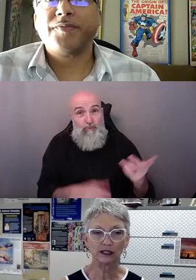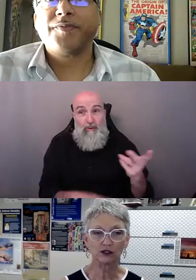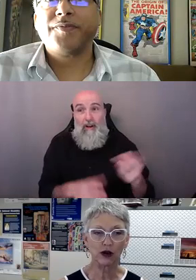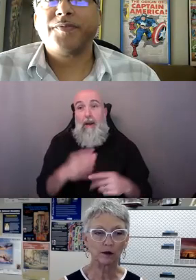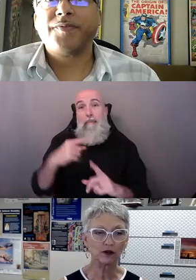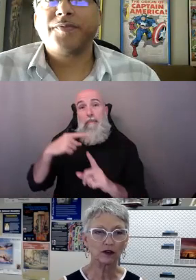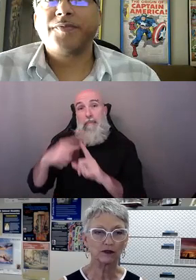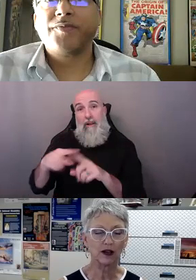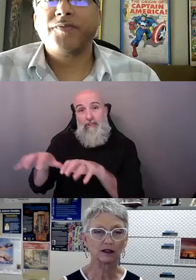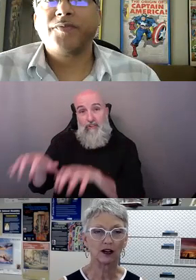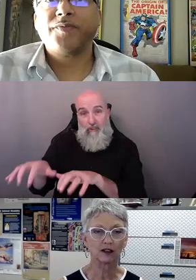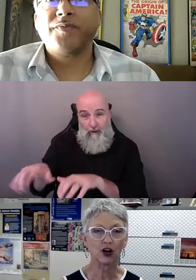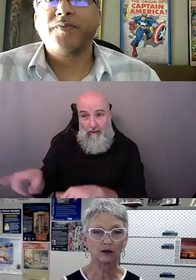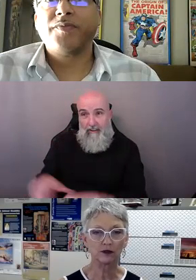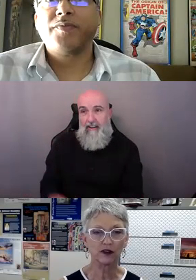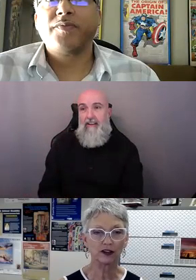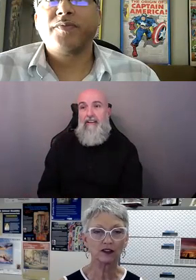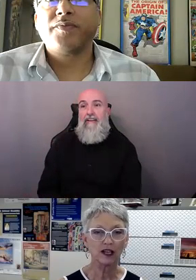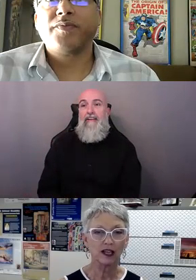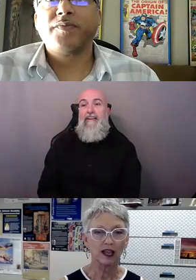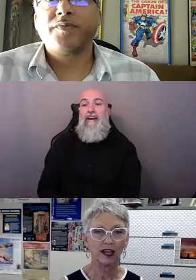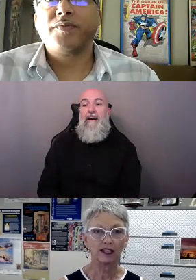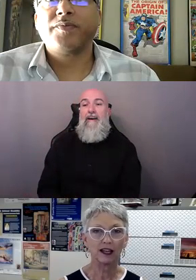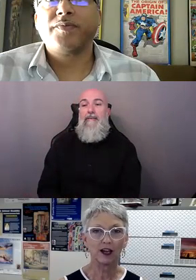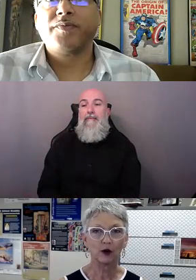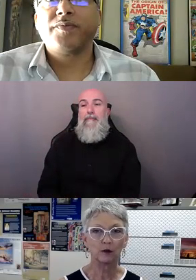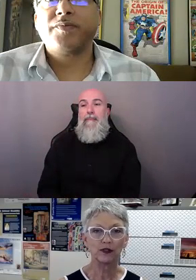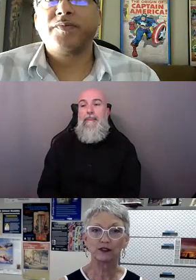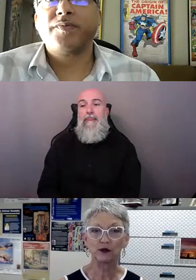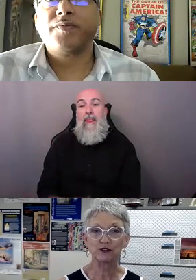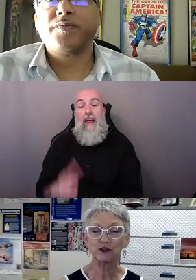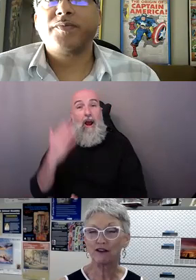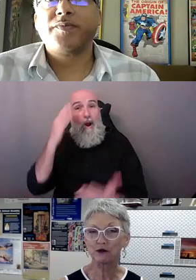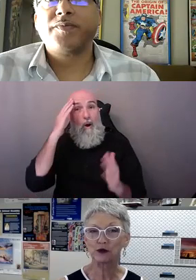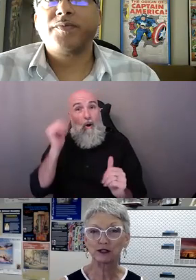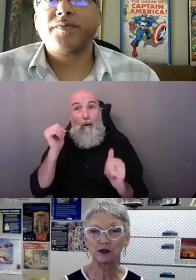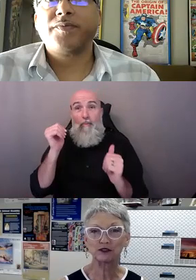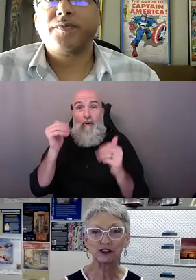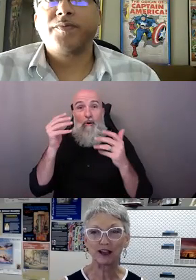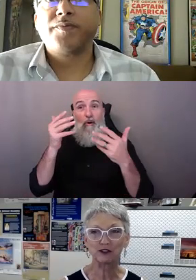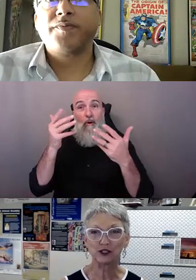our transcriber, our CART provider, and I hope that the rest of you have a